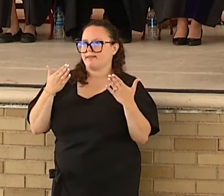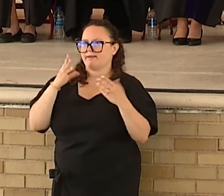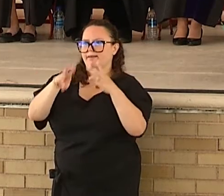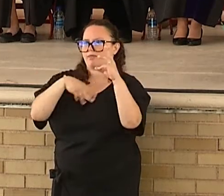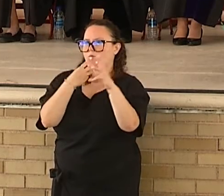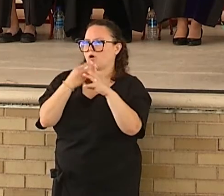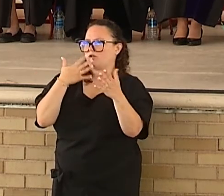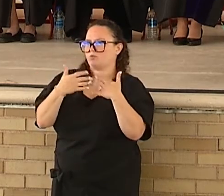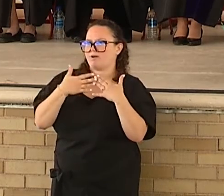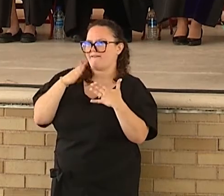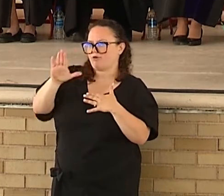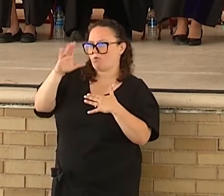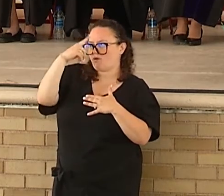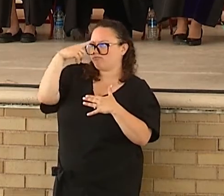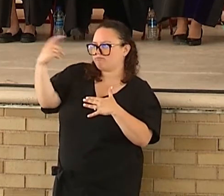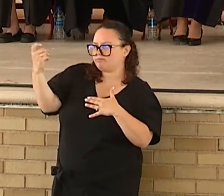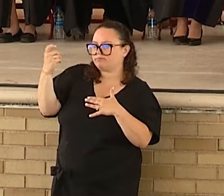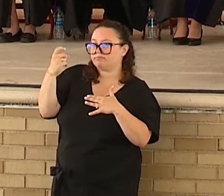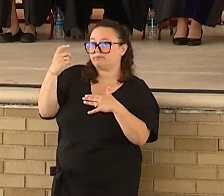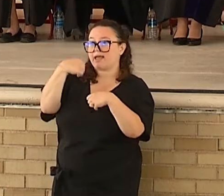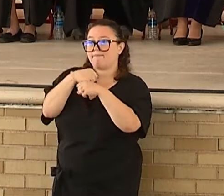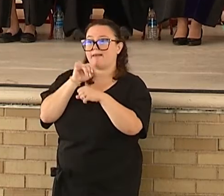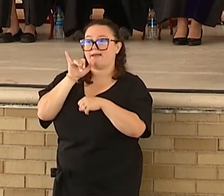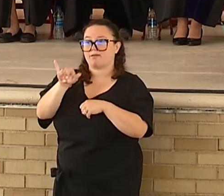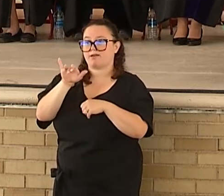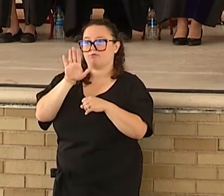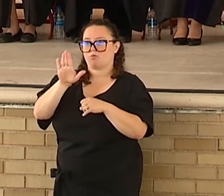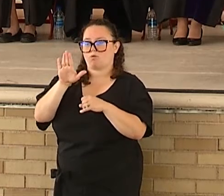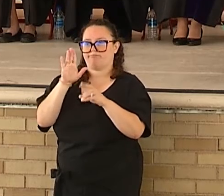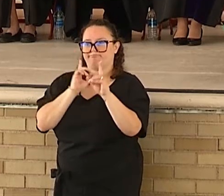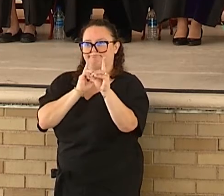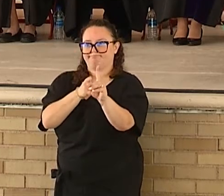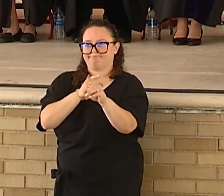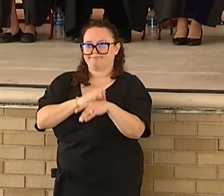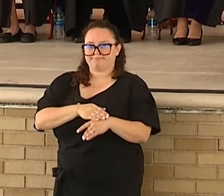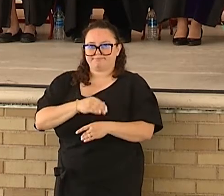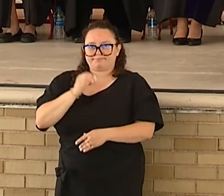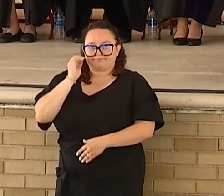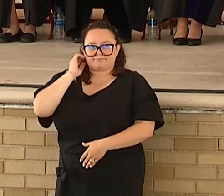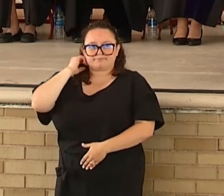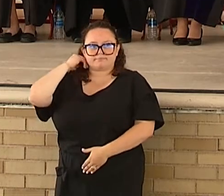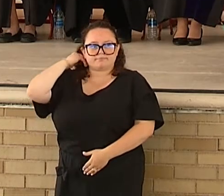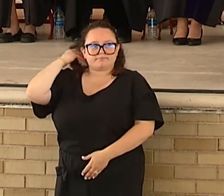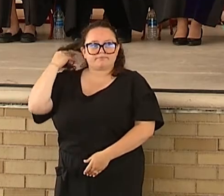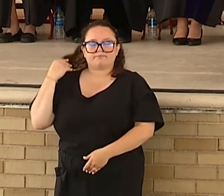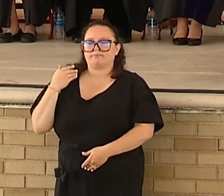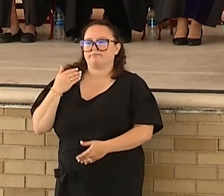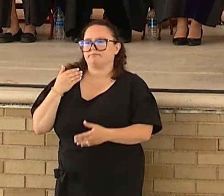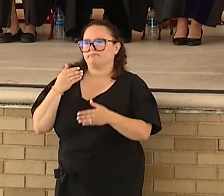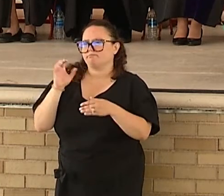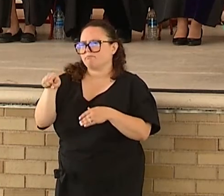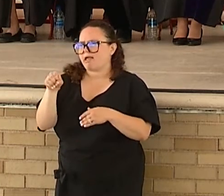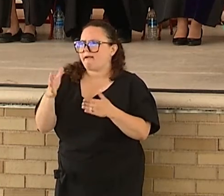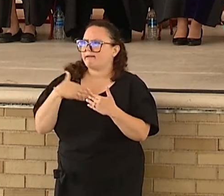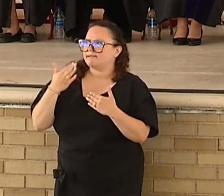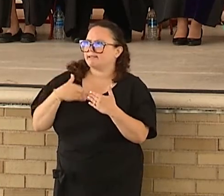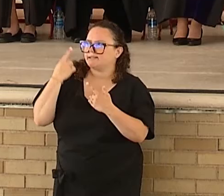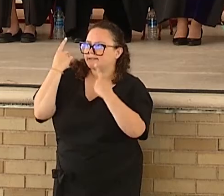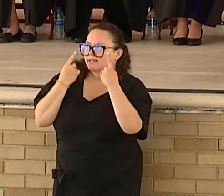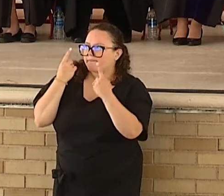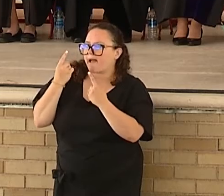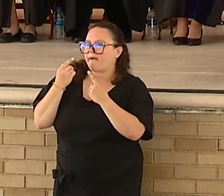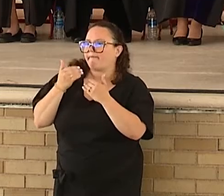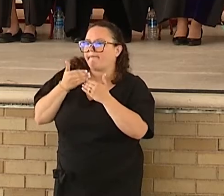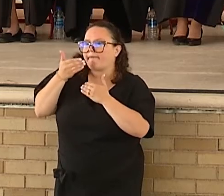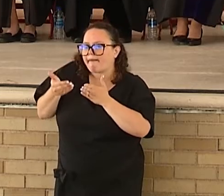and then make that your destination. It's very easy to say, well, I want to, get to the next step. Yes, that's the